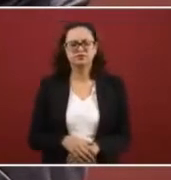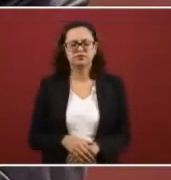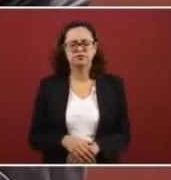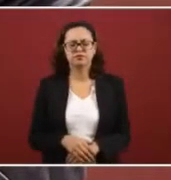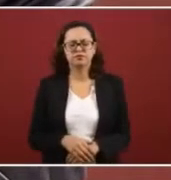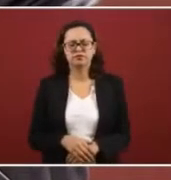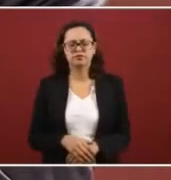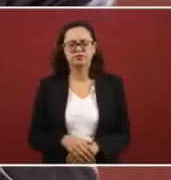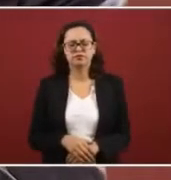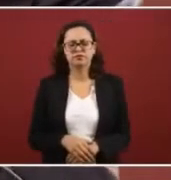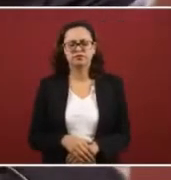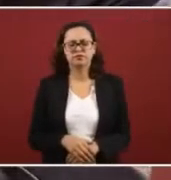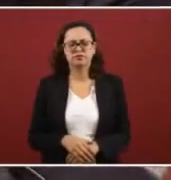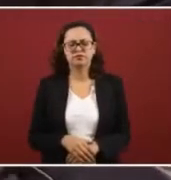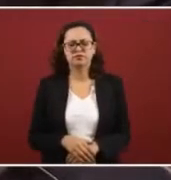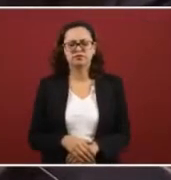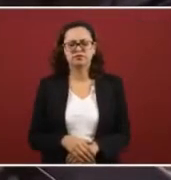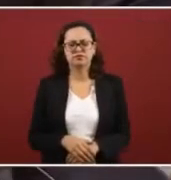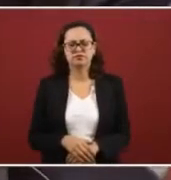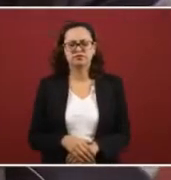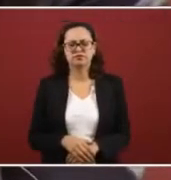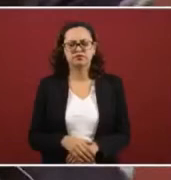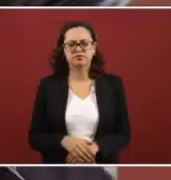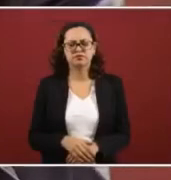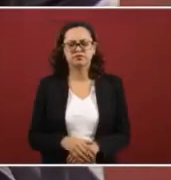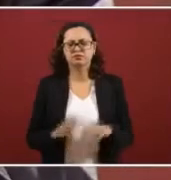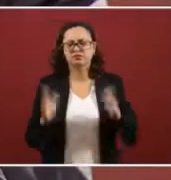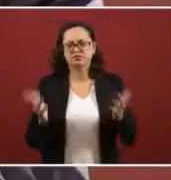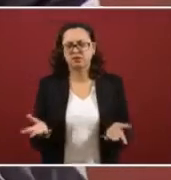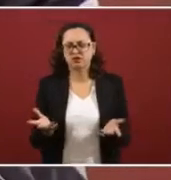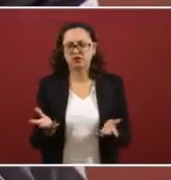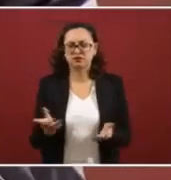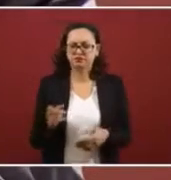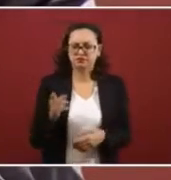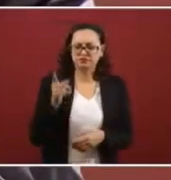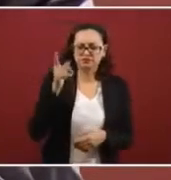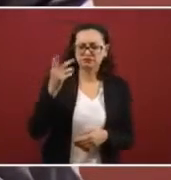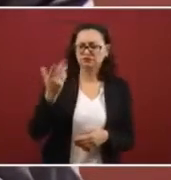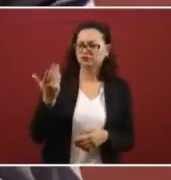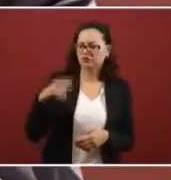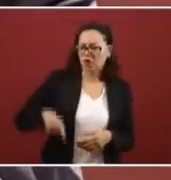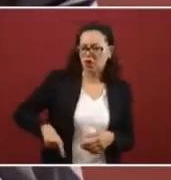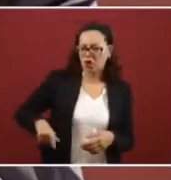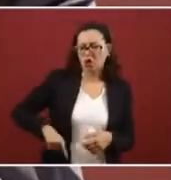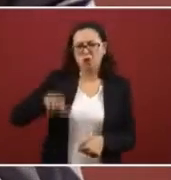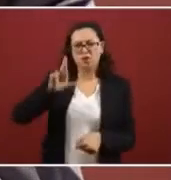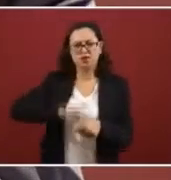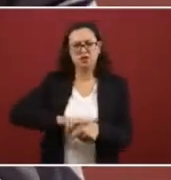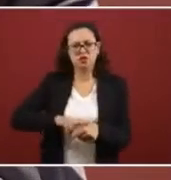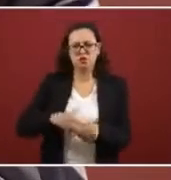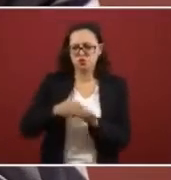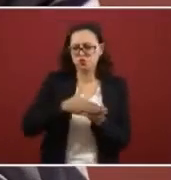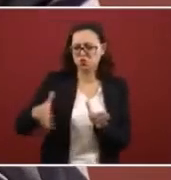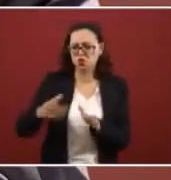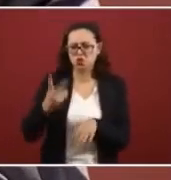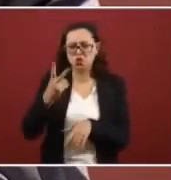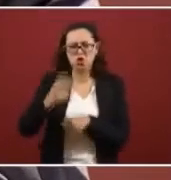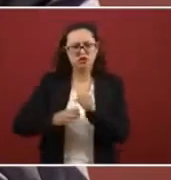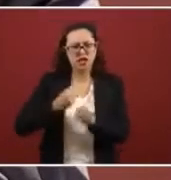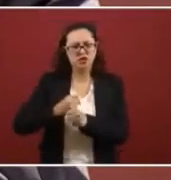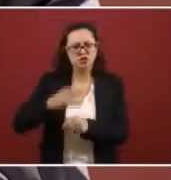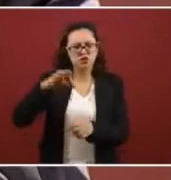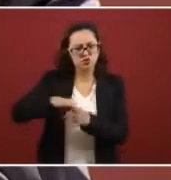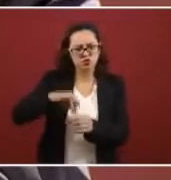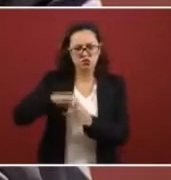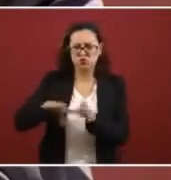Independientemente independently, de though, la ampliación del, from the amplification del plazo, of the